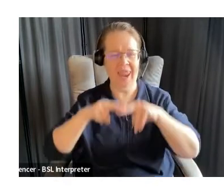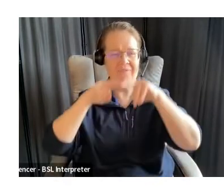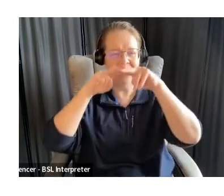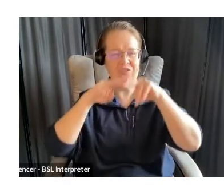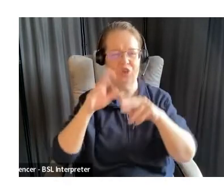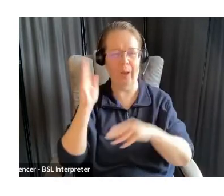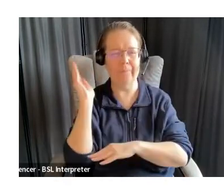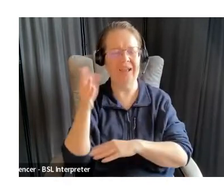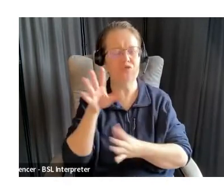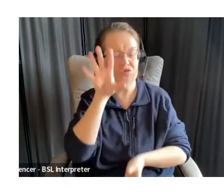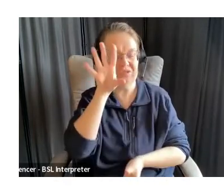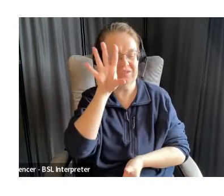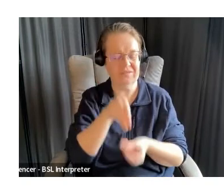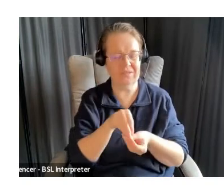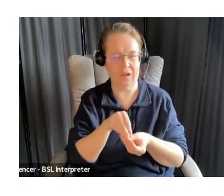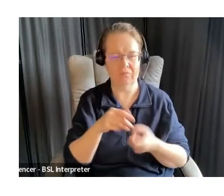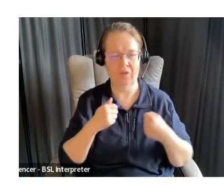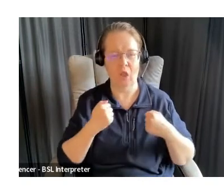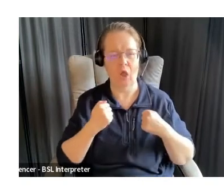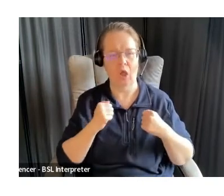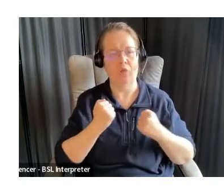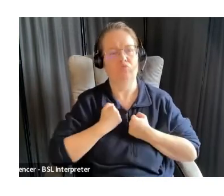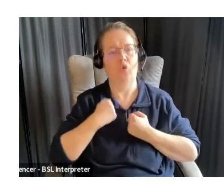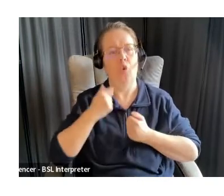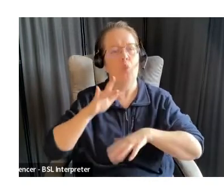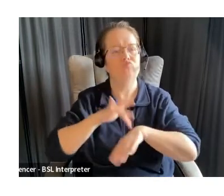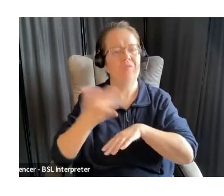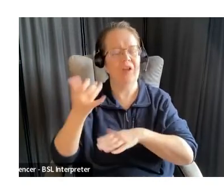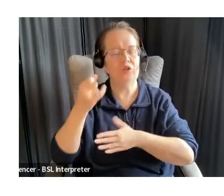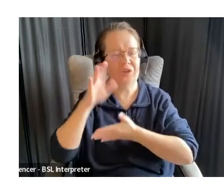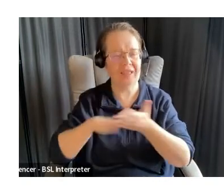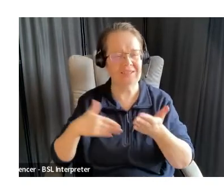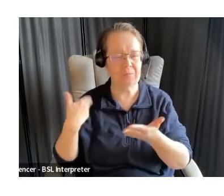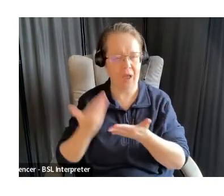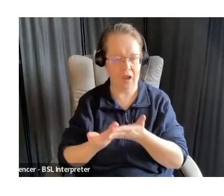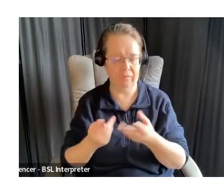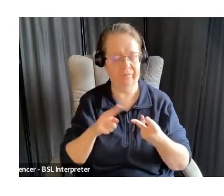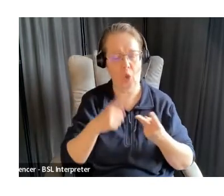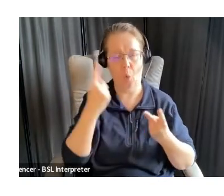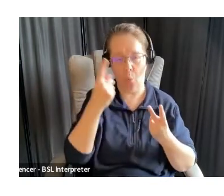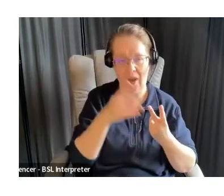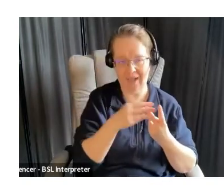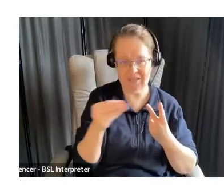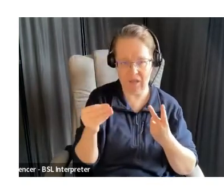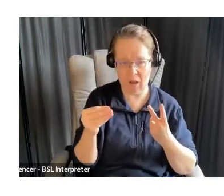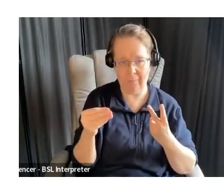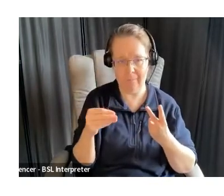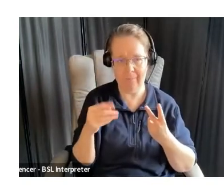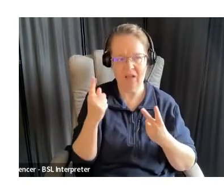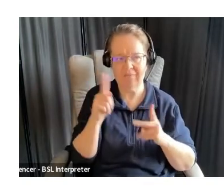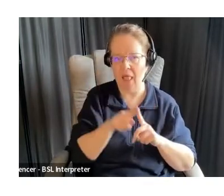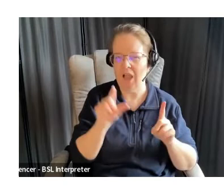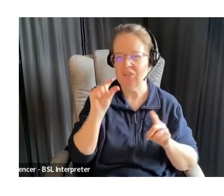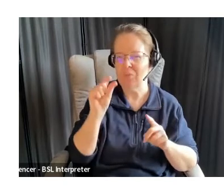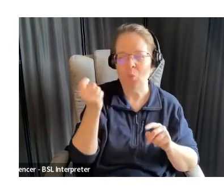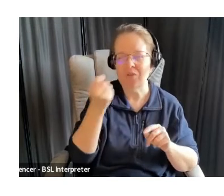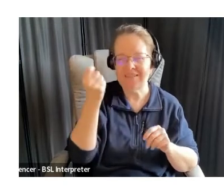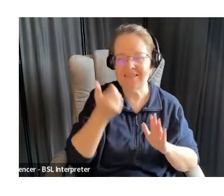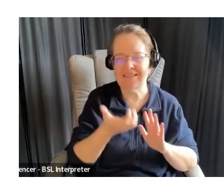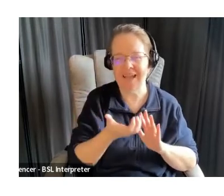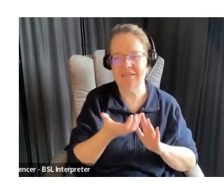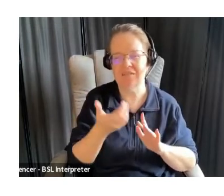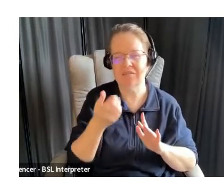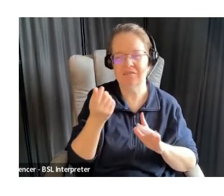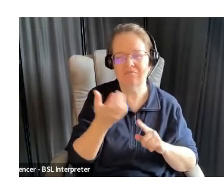want to summarize your professional experience. Give an example. It can be a little success story. Use star